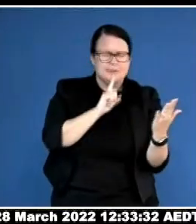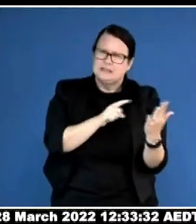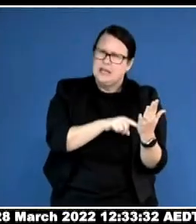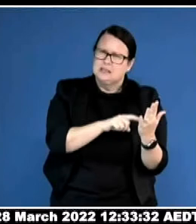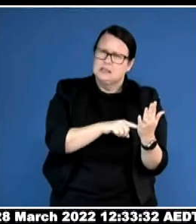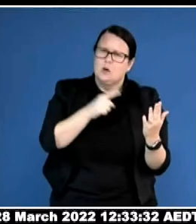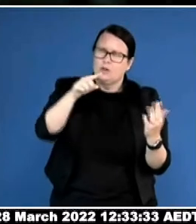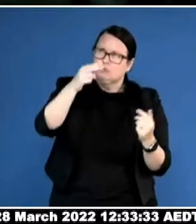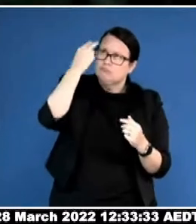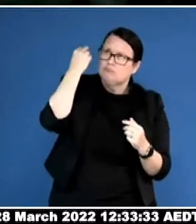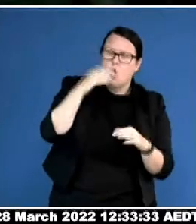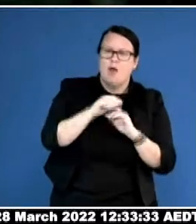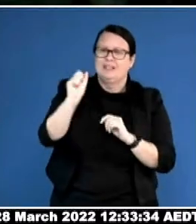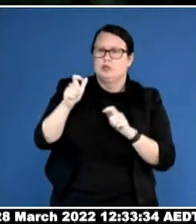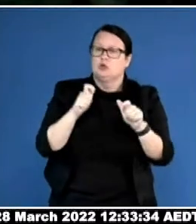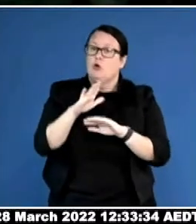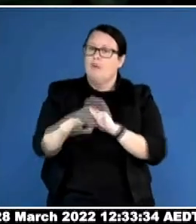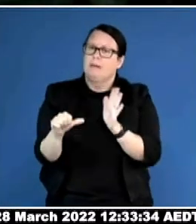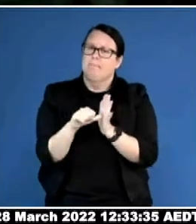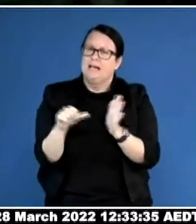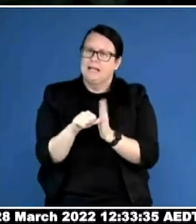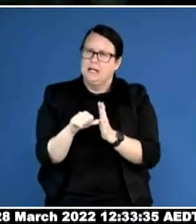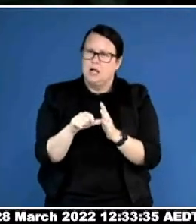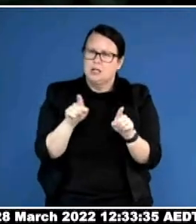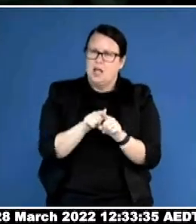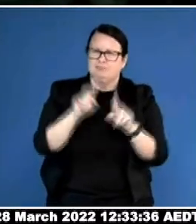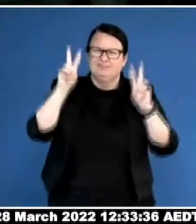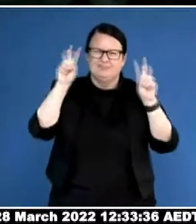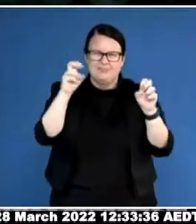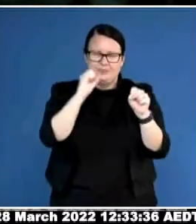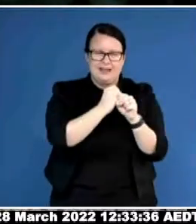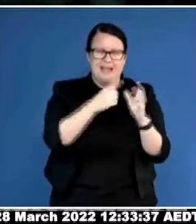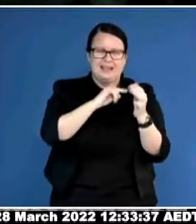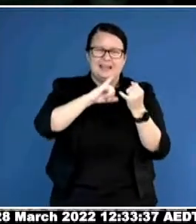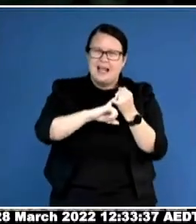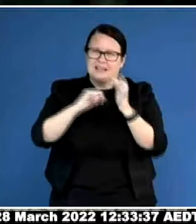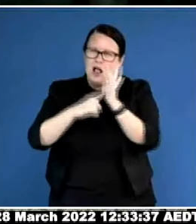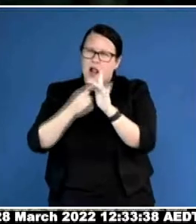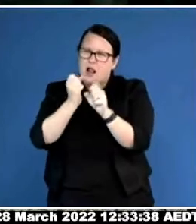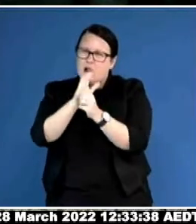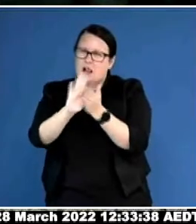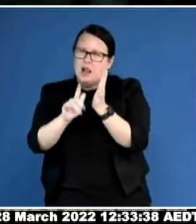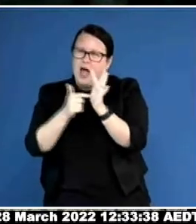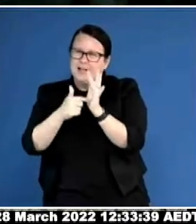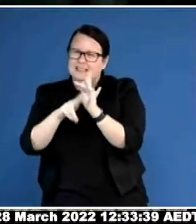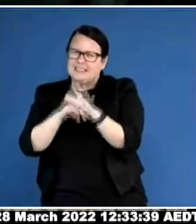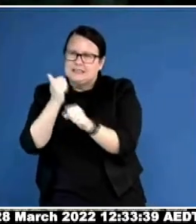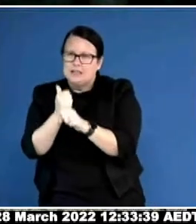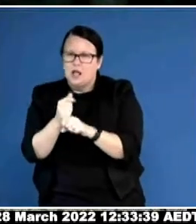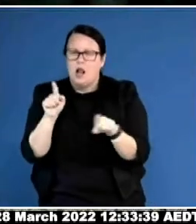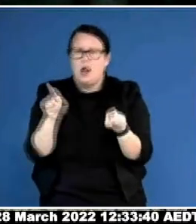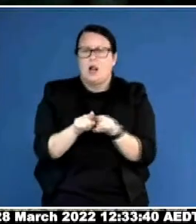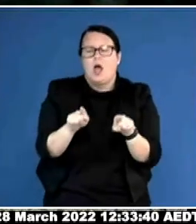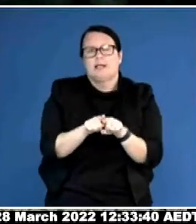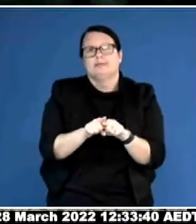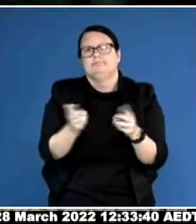the finances as a form of gaslighting. So the Royal Commission said that expression, gaslighting, it's part of sort of